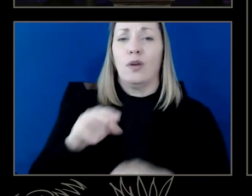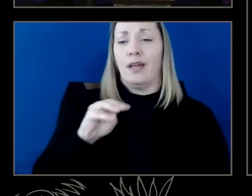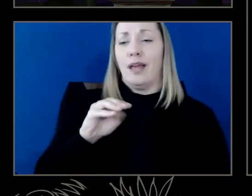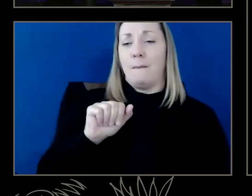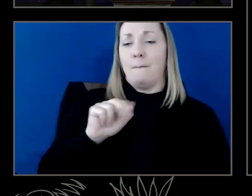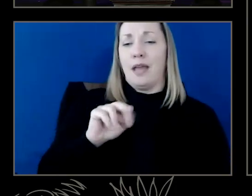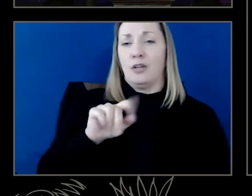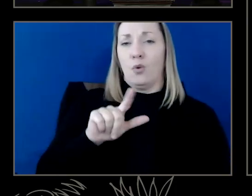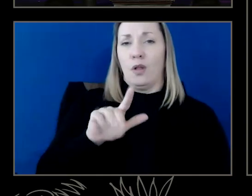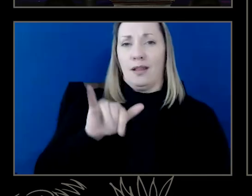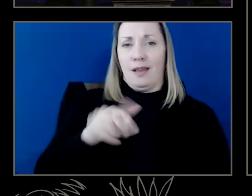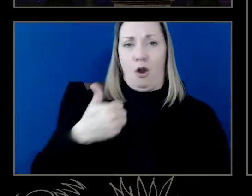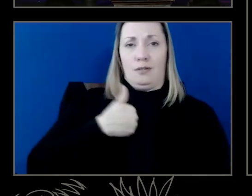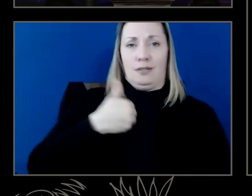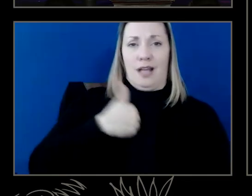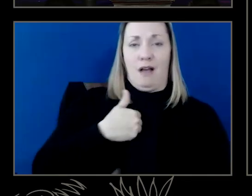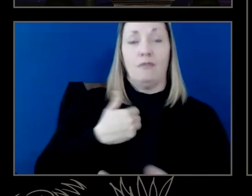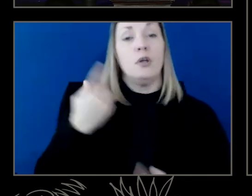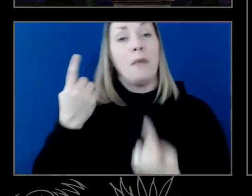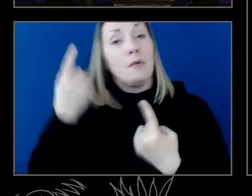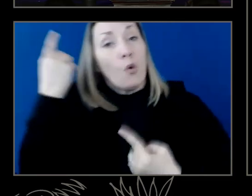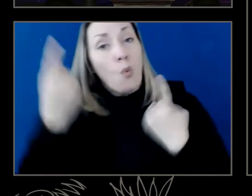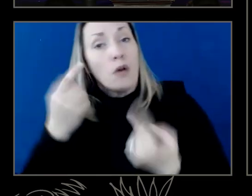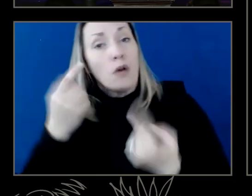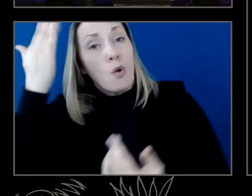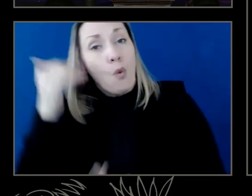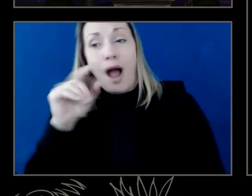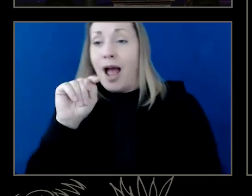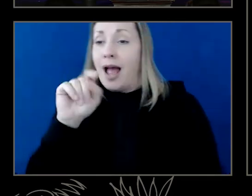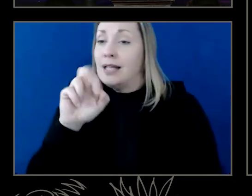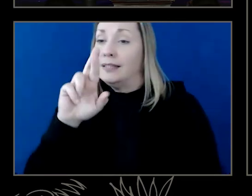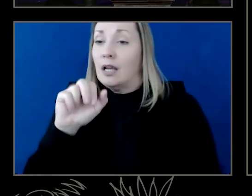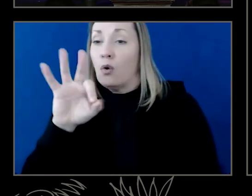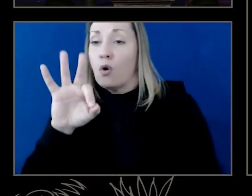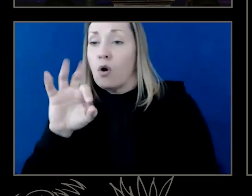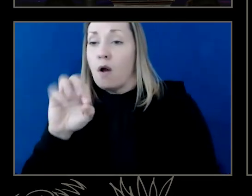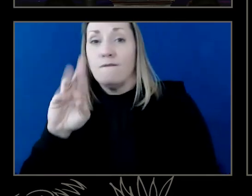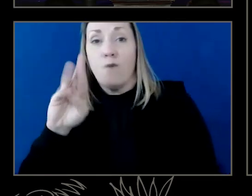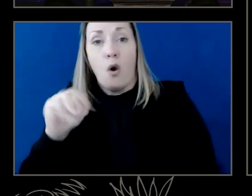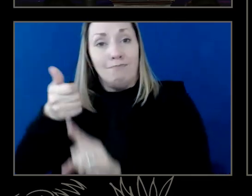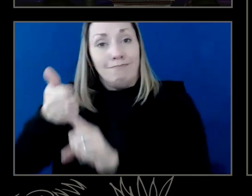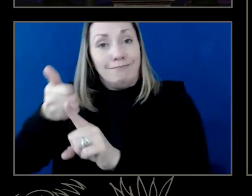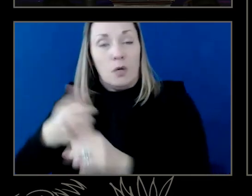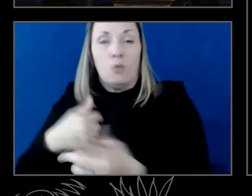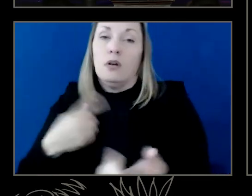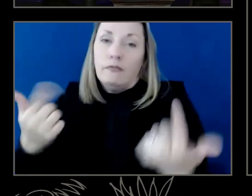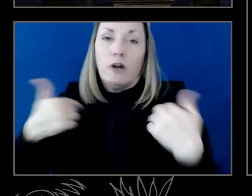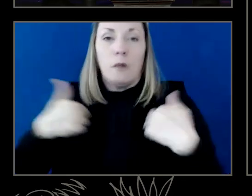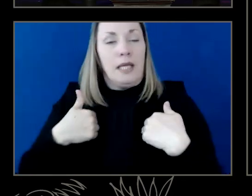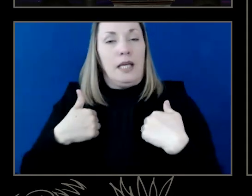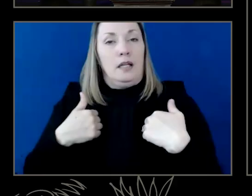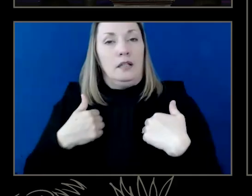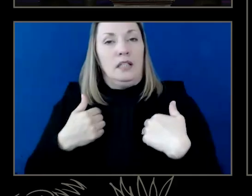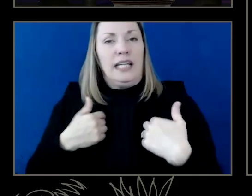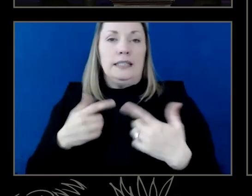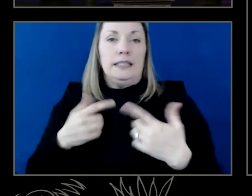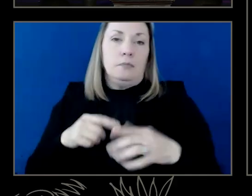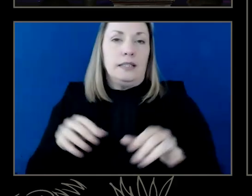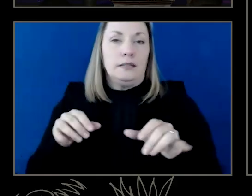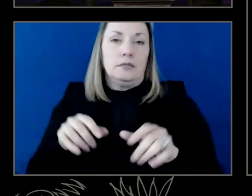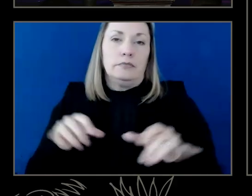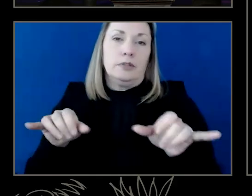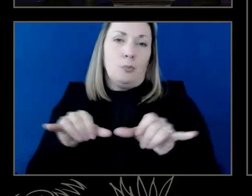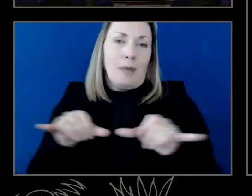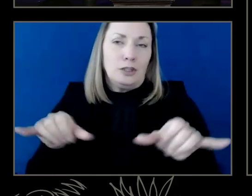maybe you're asking why Terraform specifically? Well, for me, it comes down to automation and